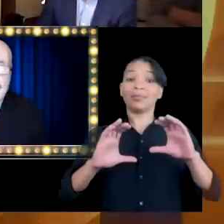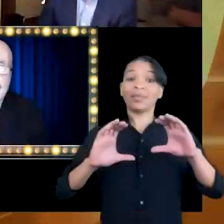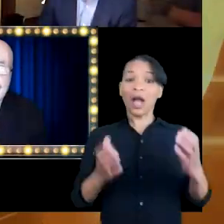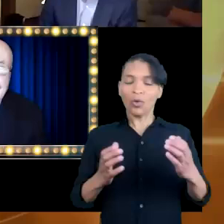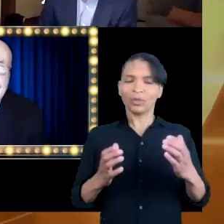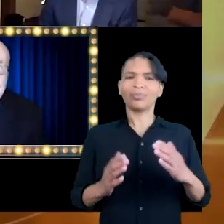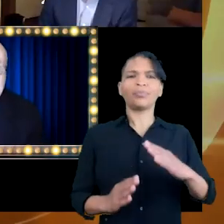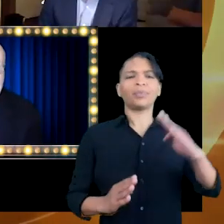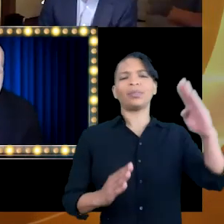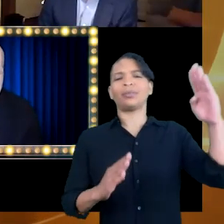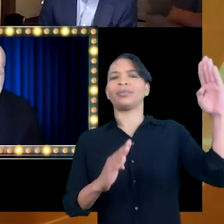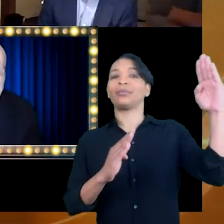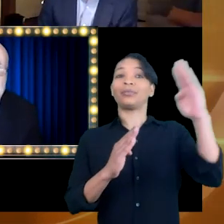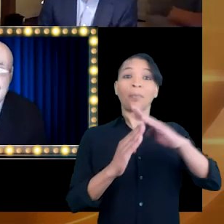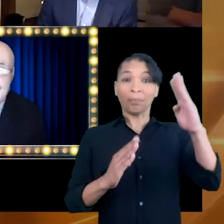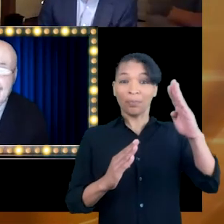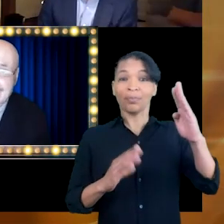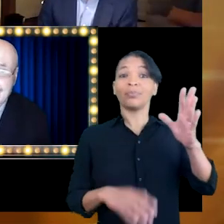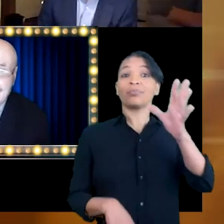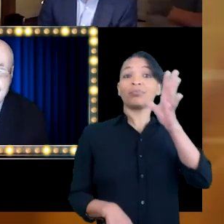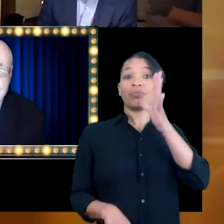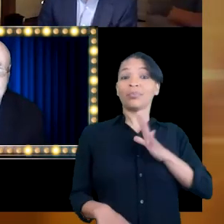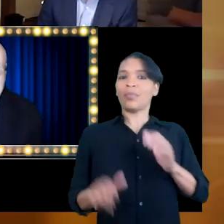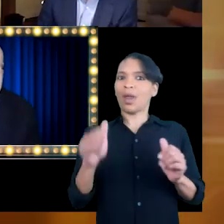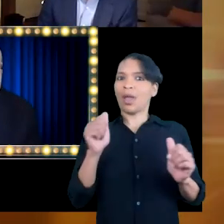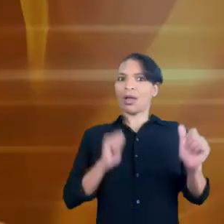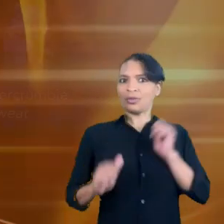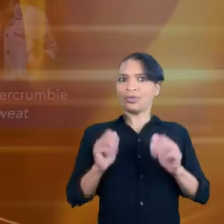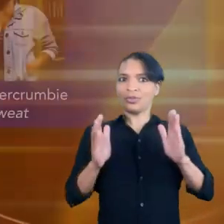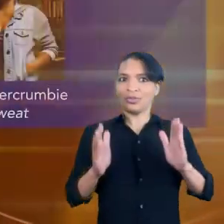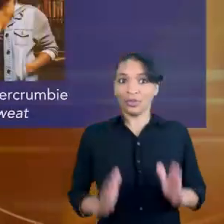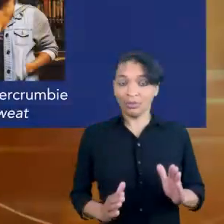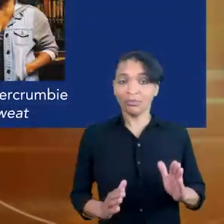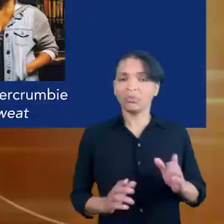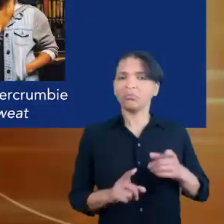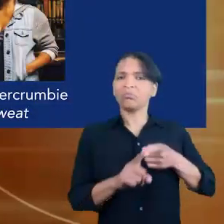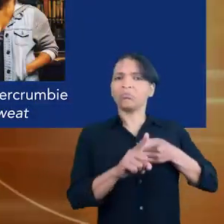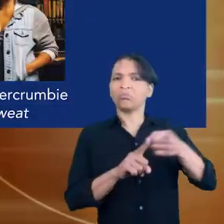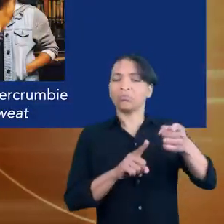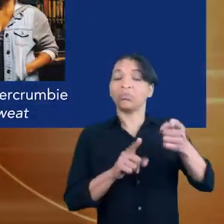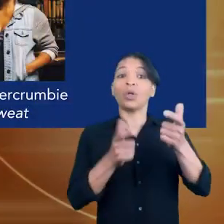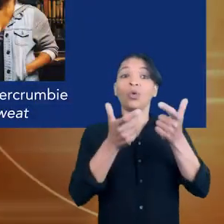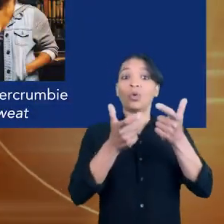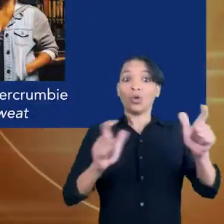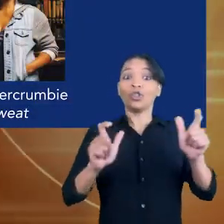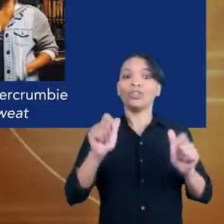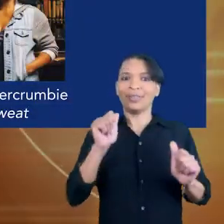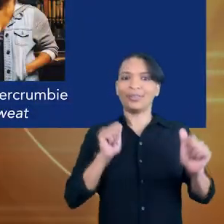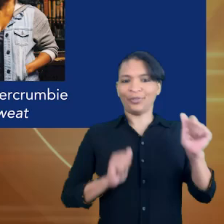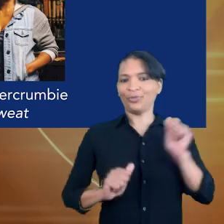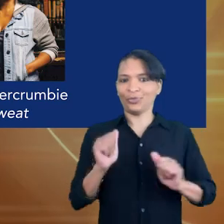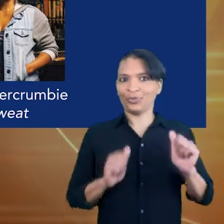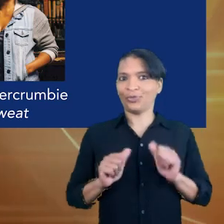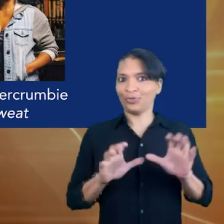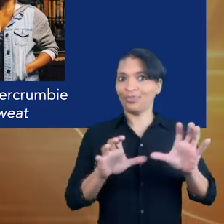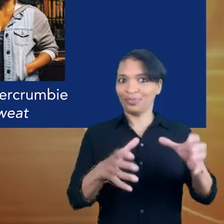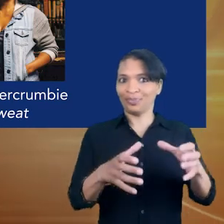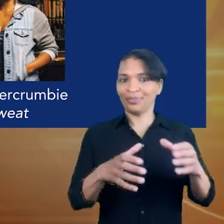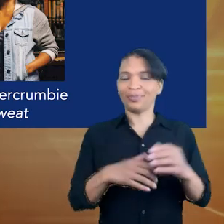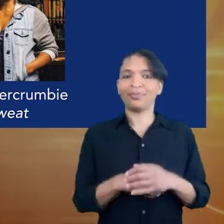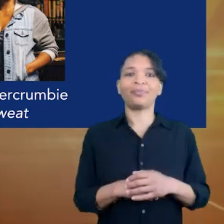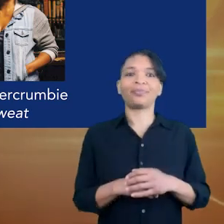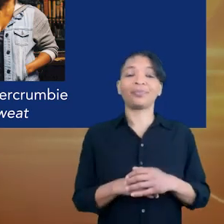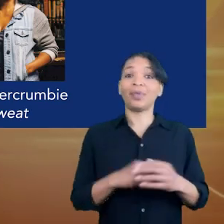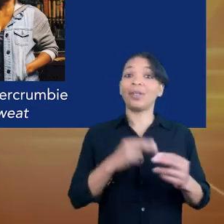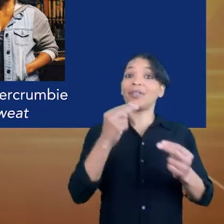Our next category is Outstanding Actress Large Theater. Annalisa Velez, The Purist, Huntington Theater Company;